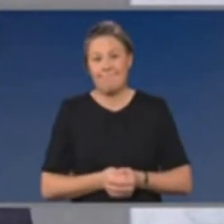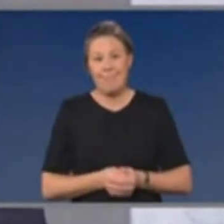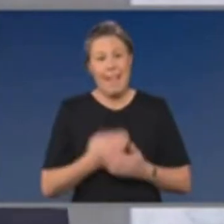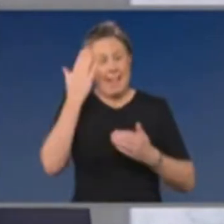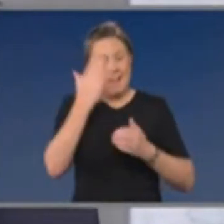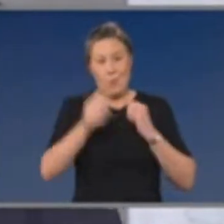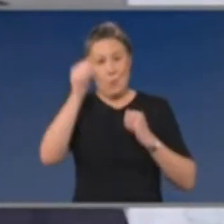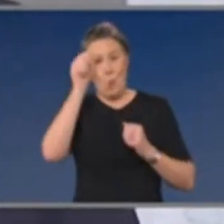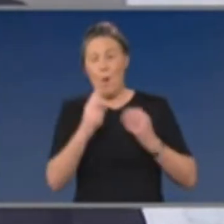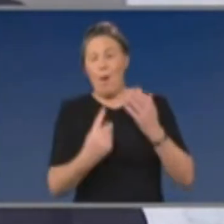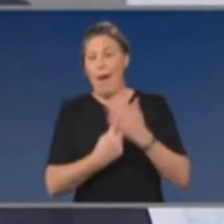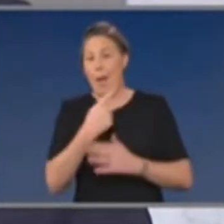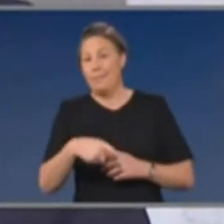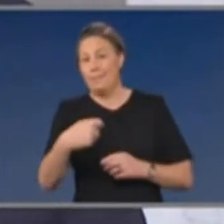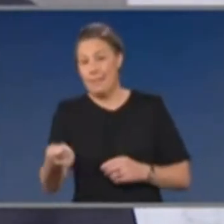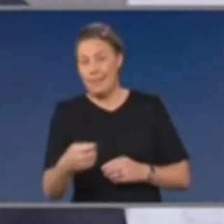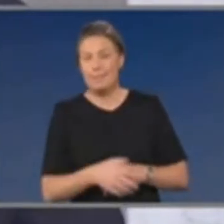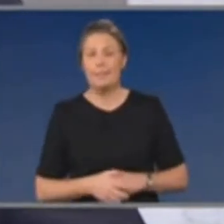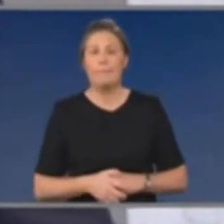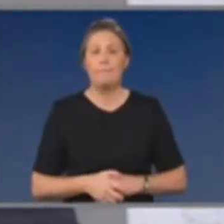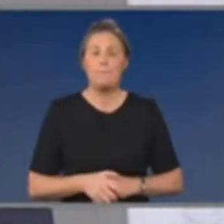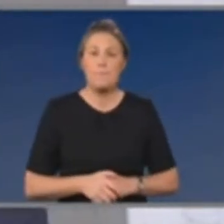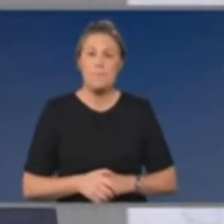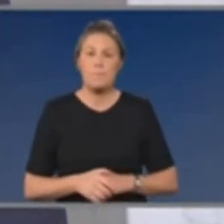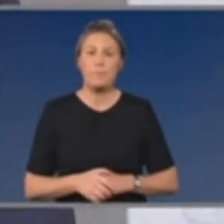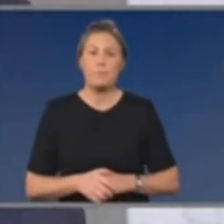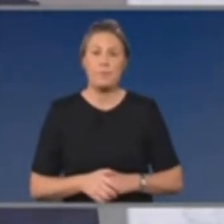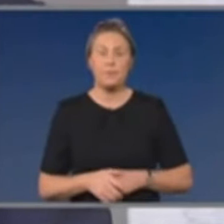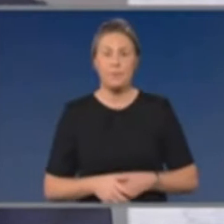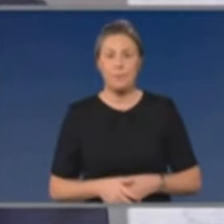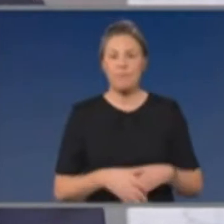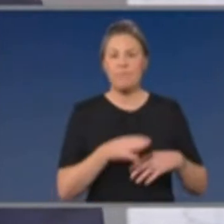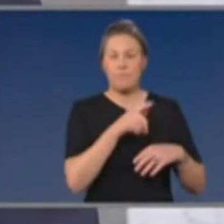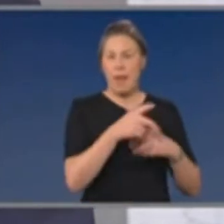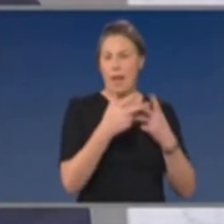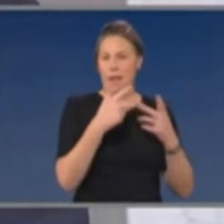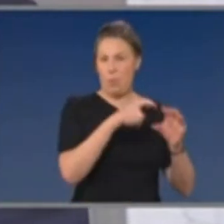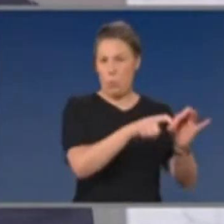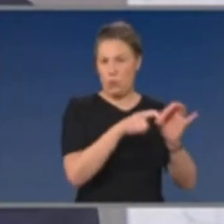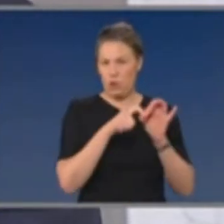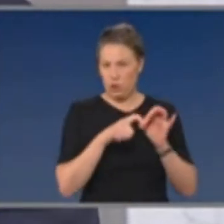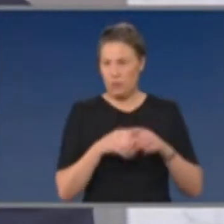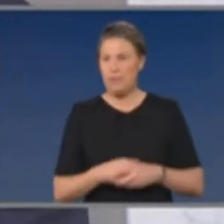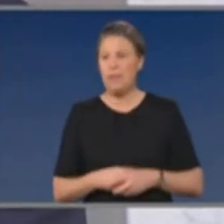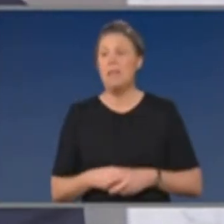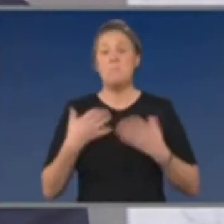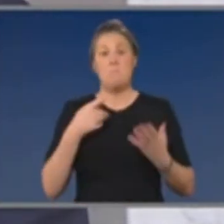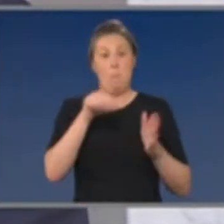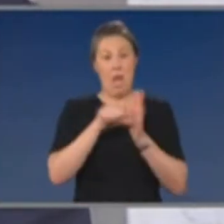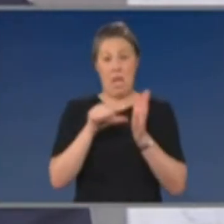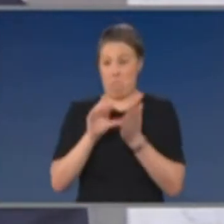David. The package today offers the wage subsidy for apprentices who are in work today, but it